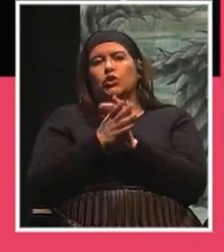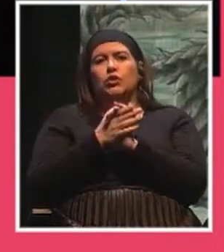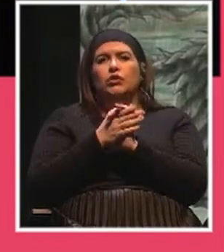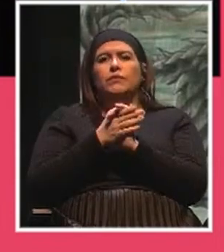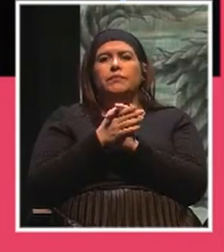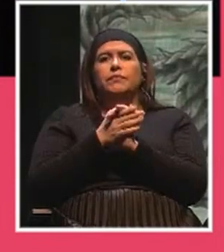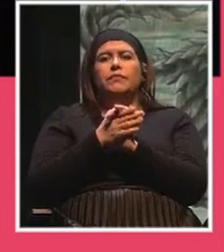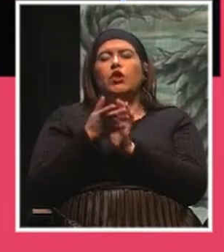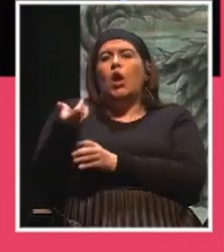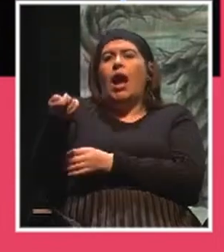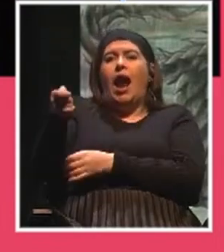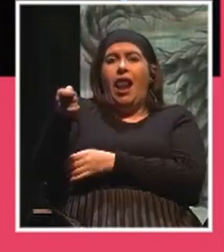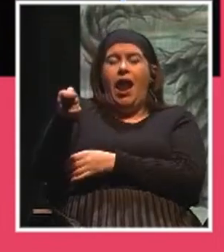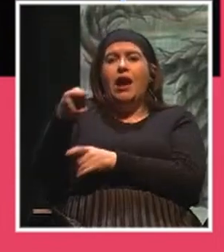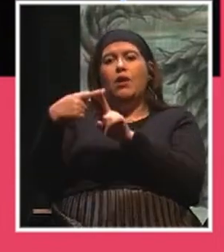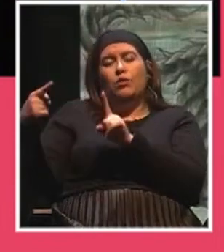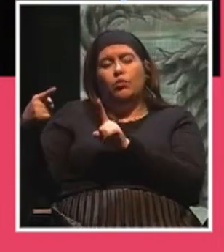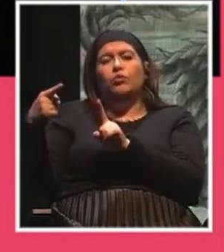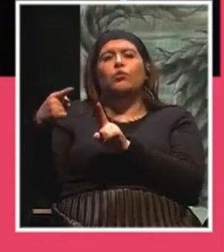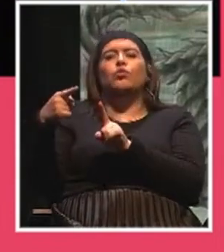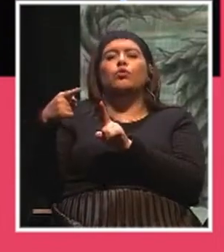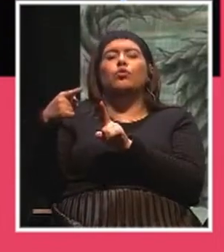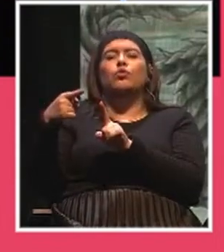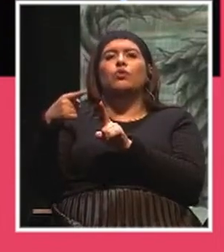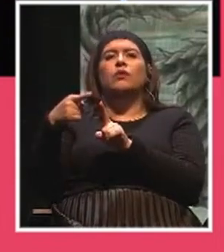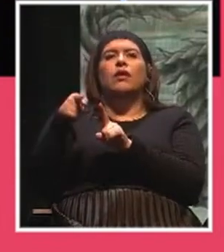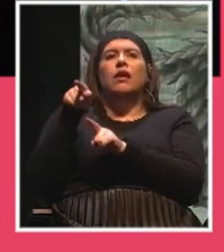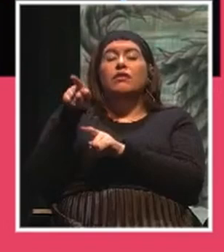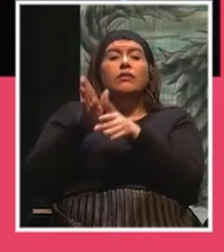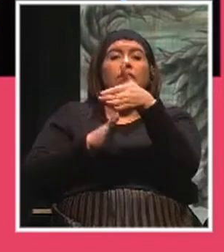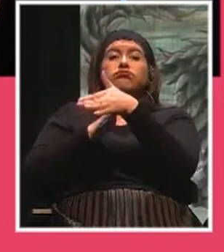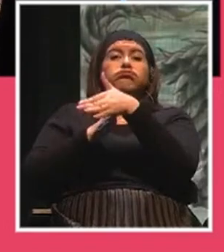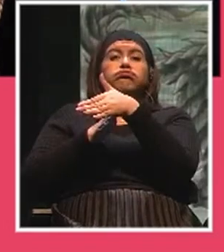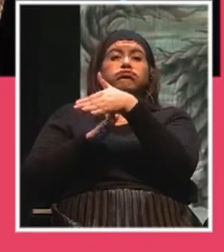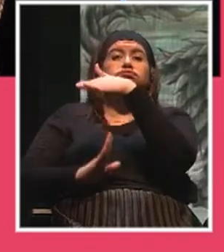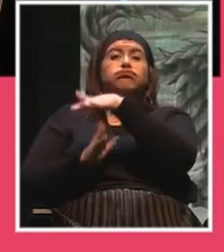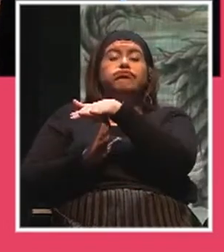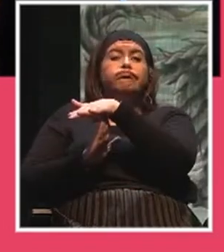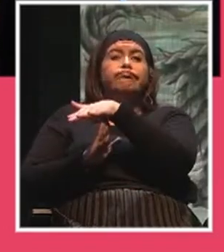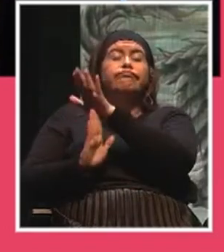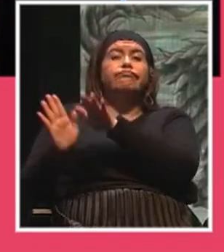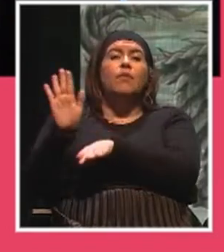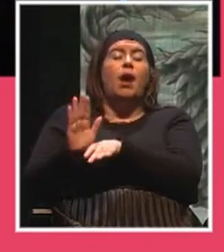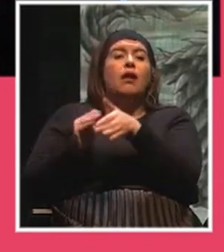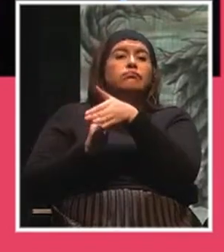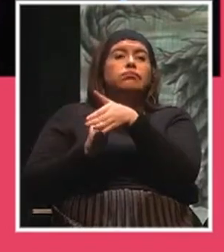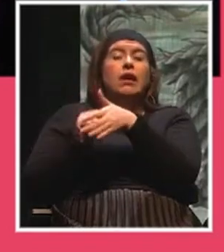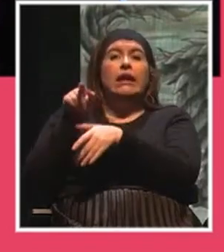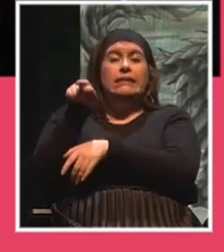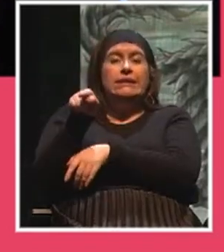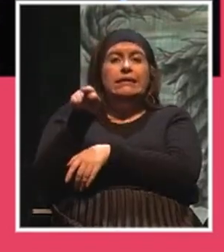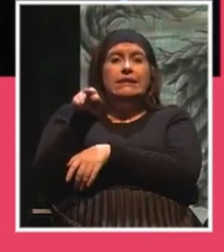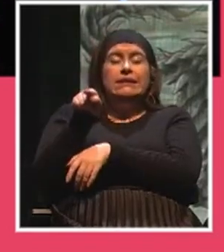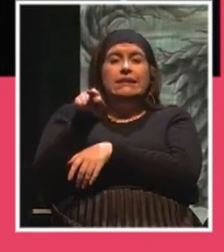drivers took them from, the DVD by mail business and the recommendation engine on the